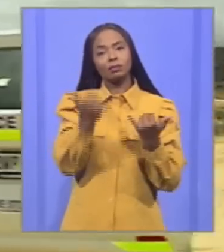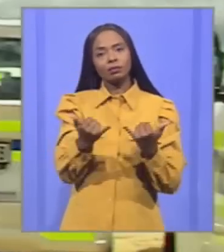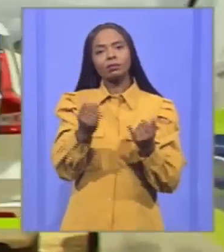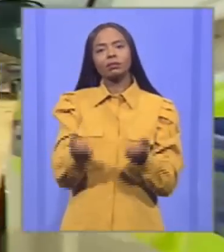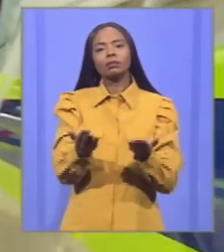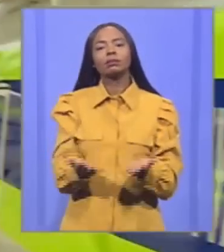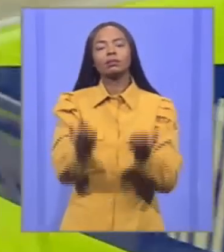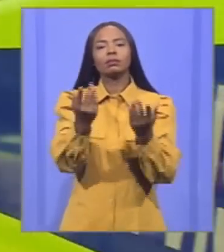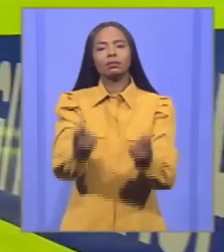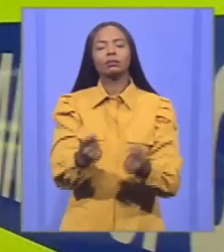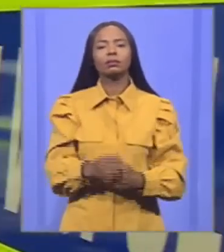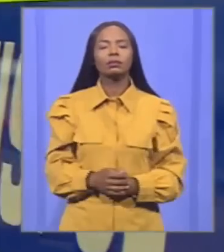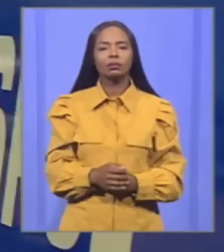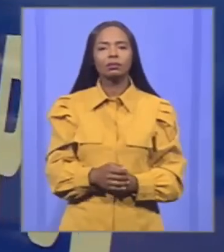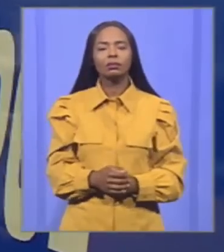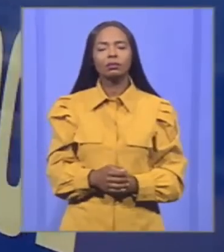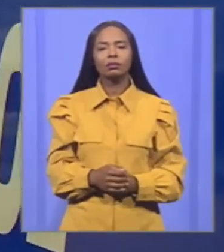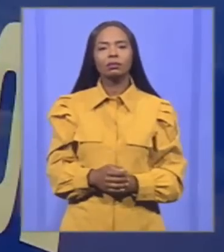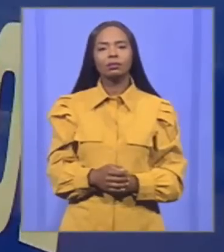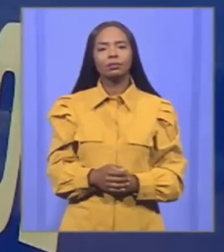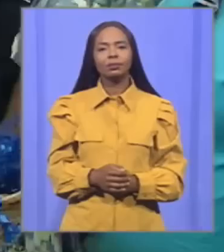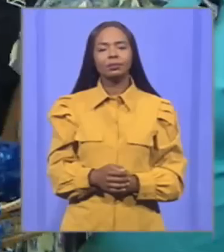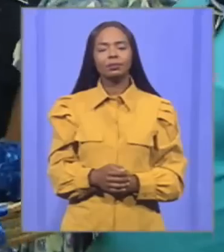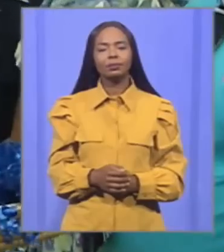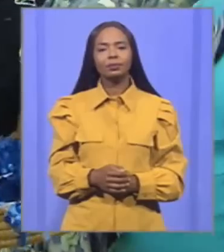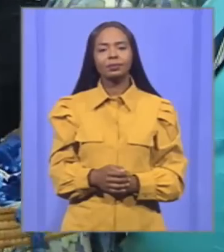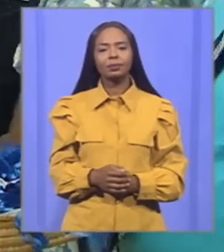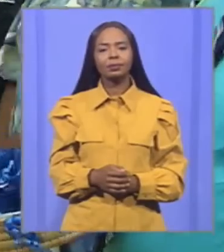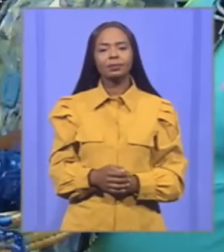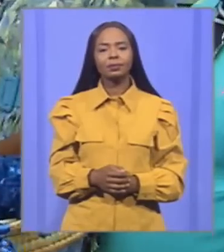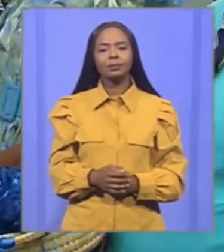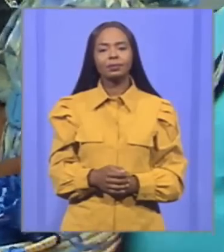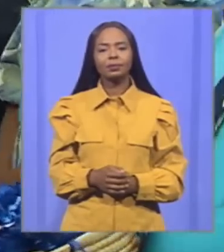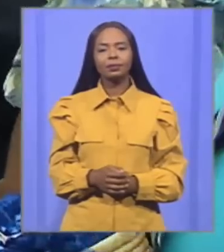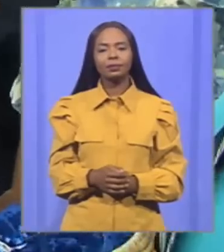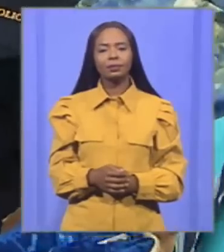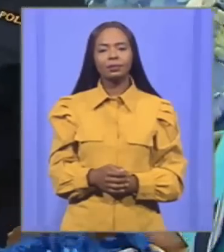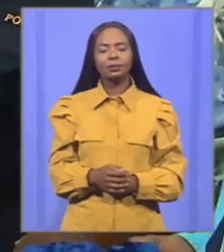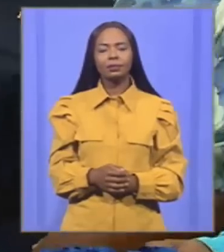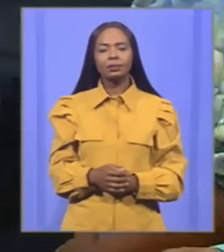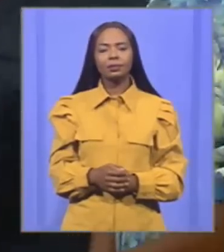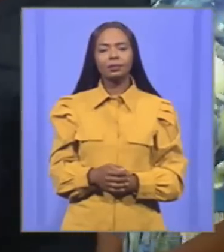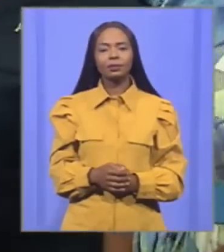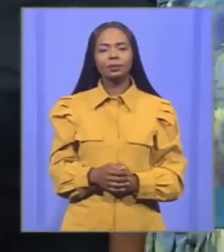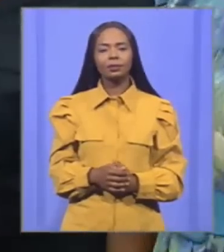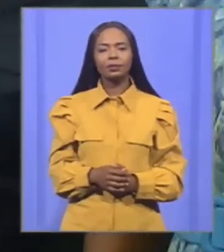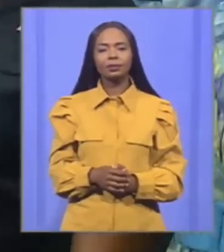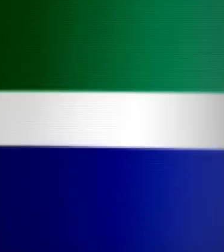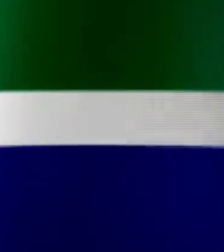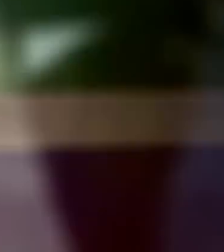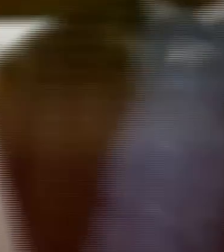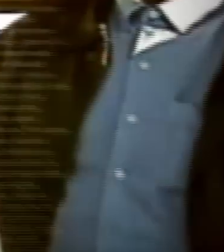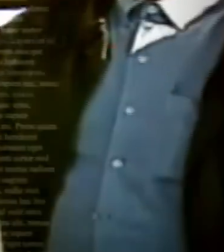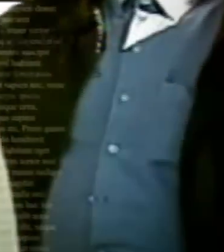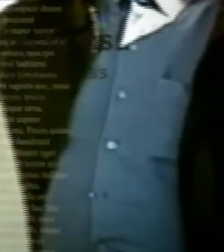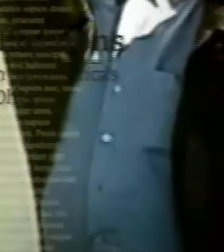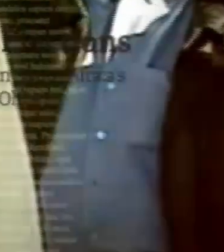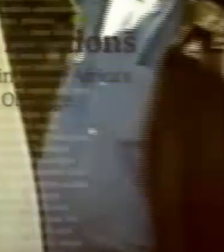ka letsholo la yone la pabalesego la malatsi a paseka. Ke Katlego wa dikgang tsa SABC Mankweng.